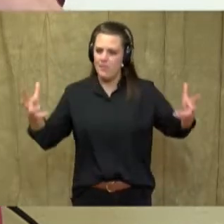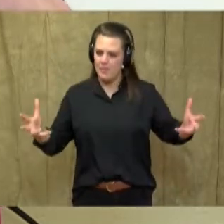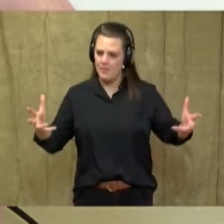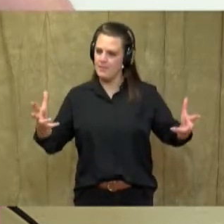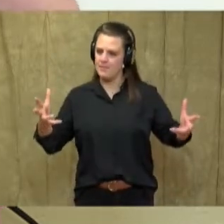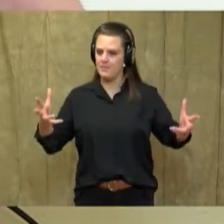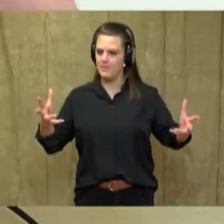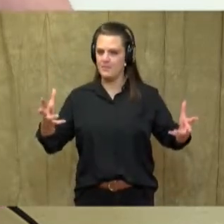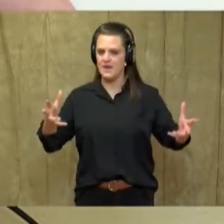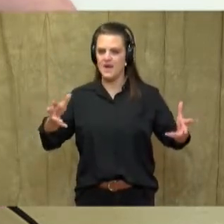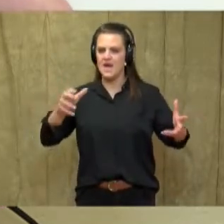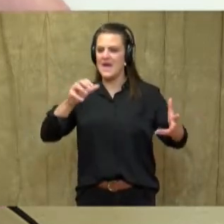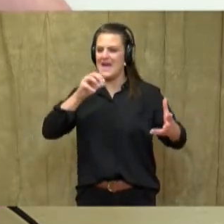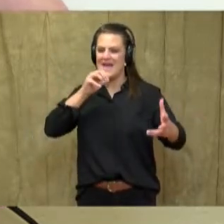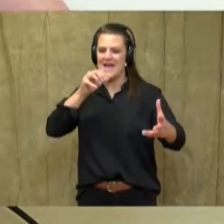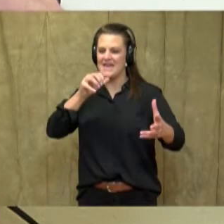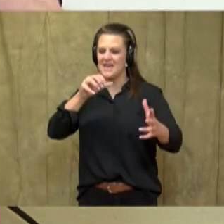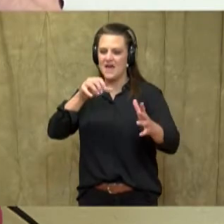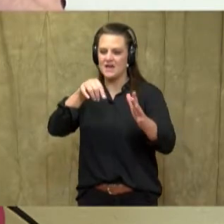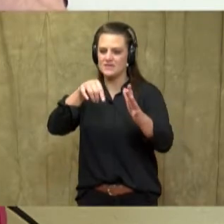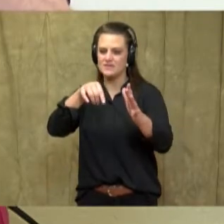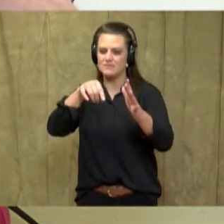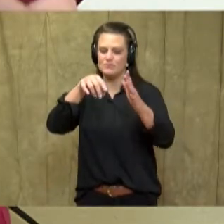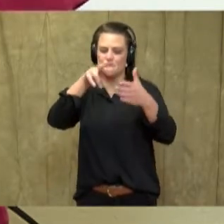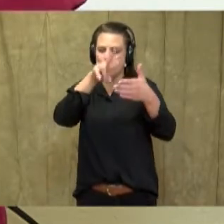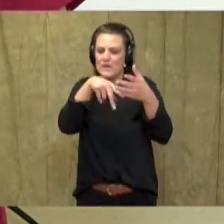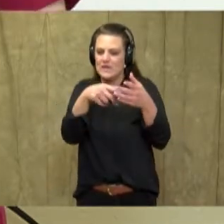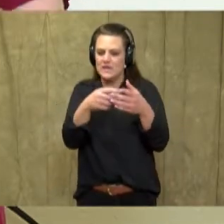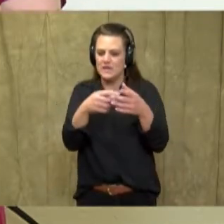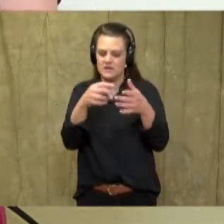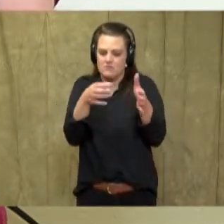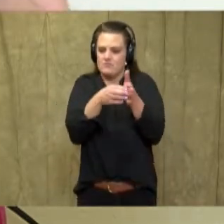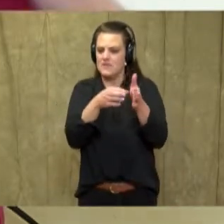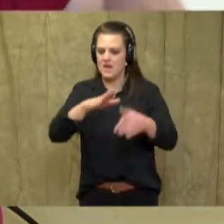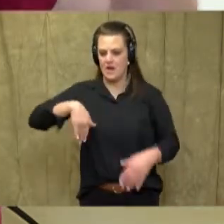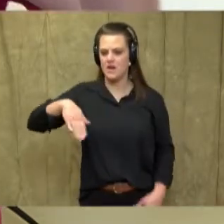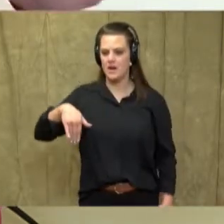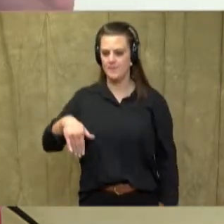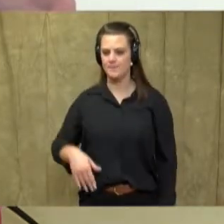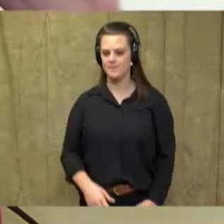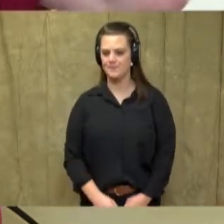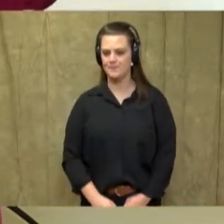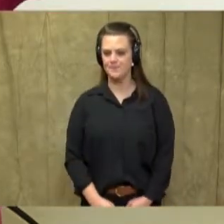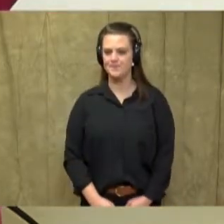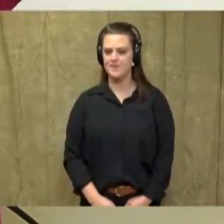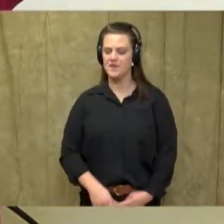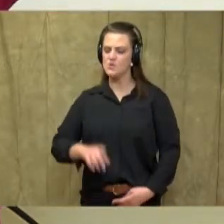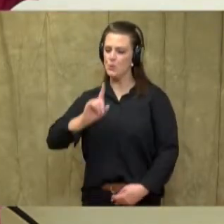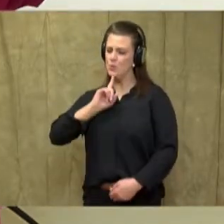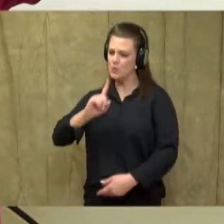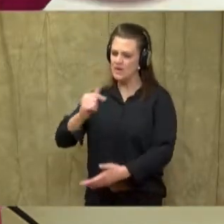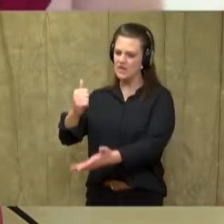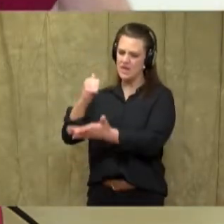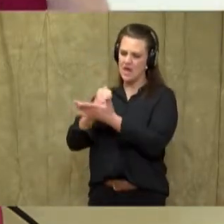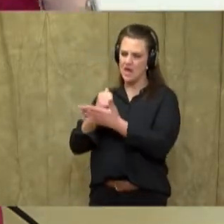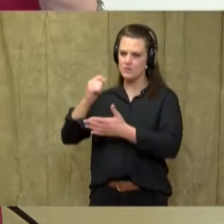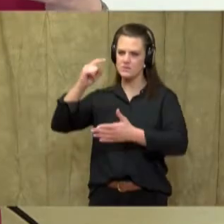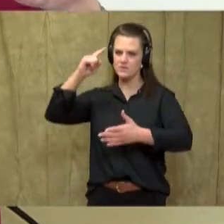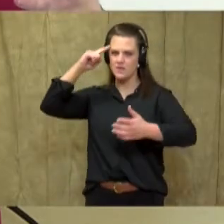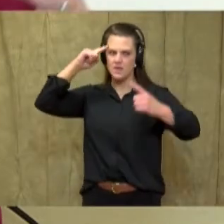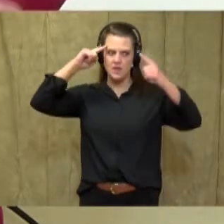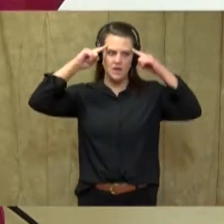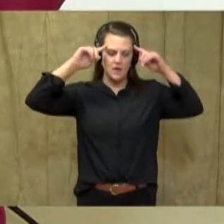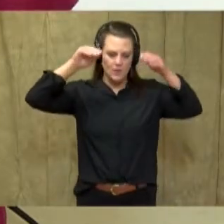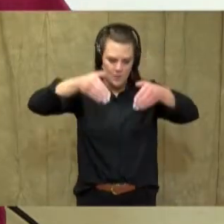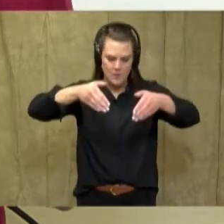without even going too far within the passage. So doing all of that really helps get your mind focused